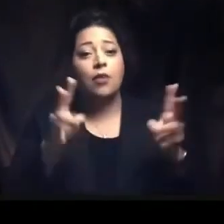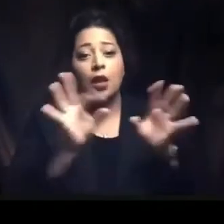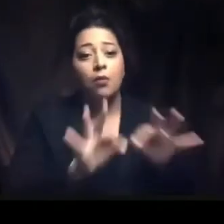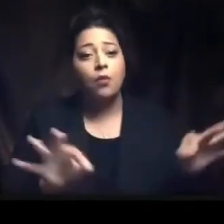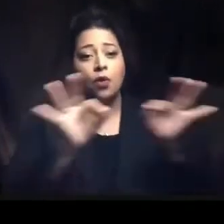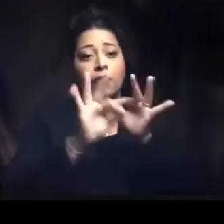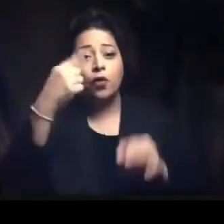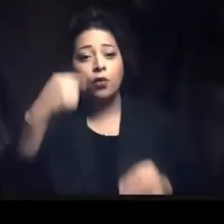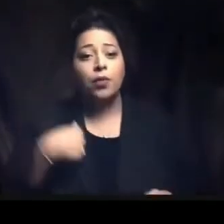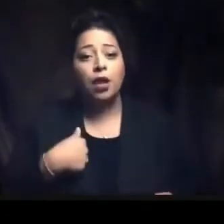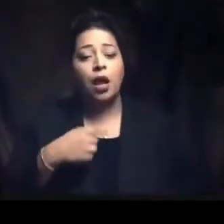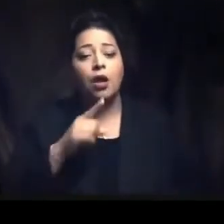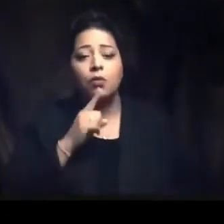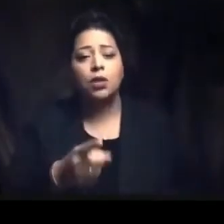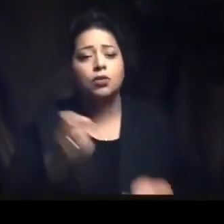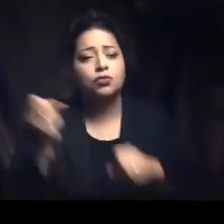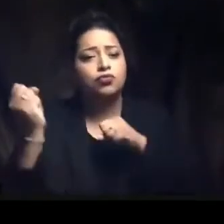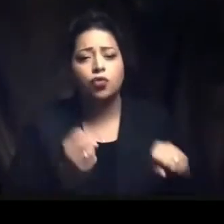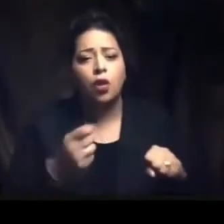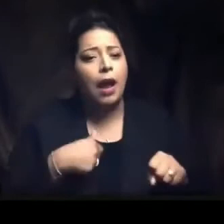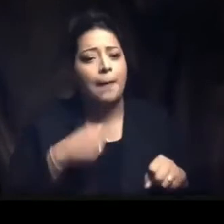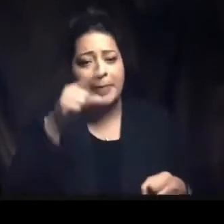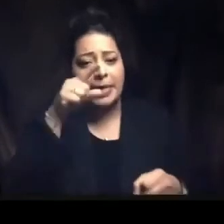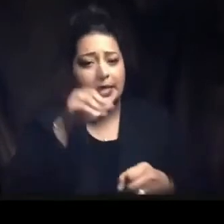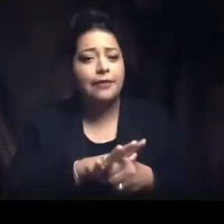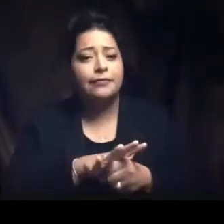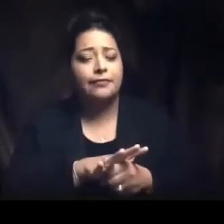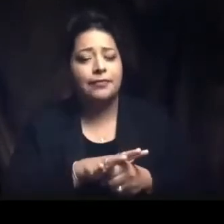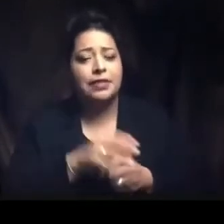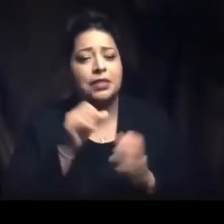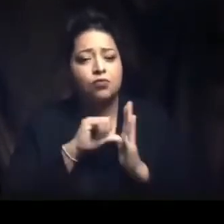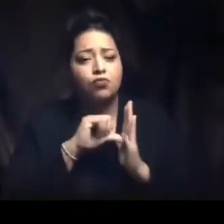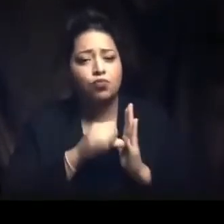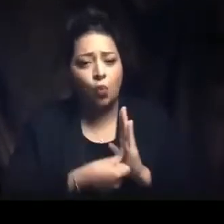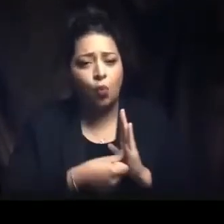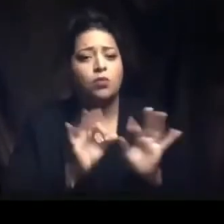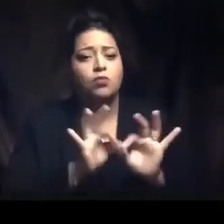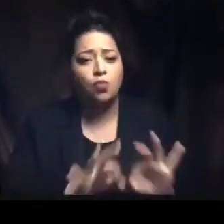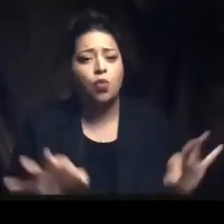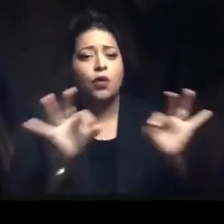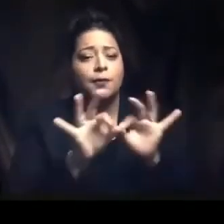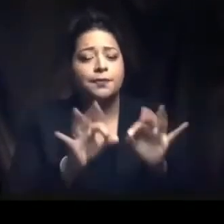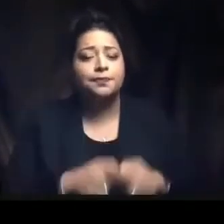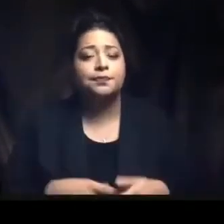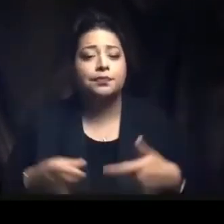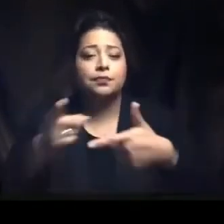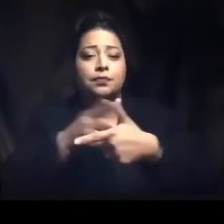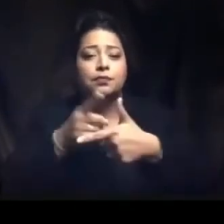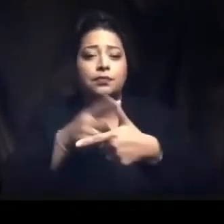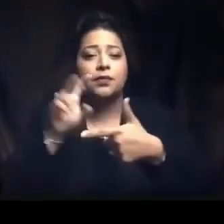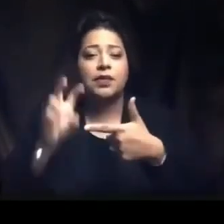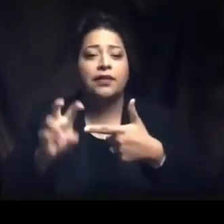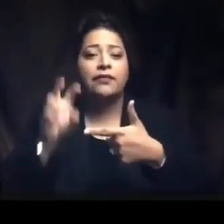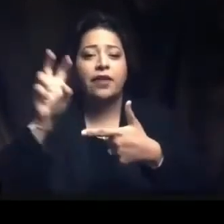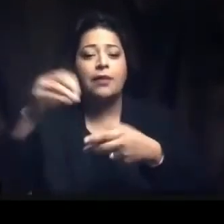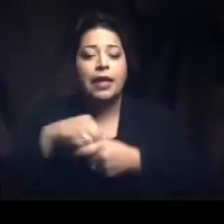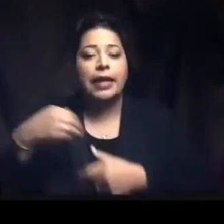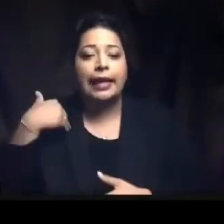and I'm very firm and solid on what I believe is the key, and there's three things. One is investment in our